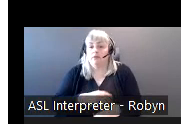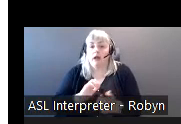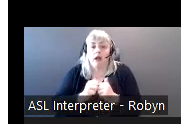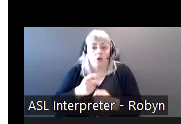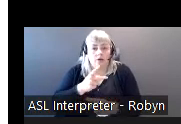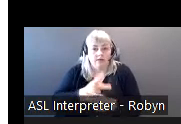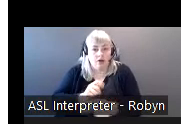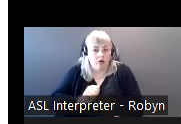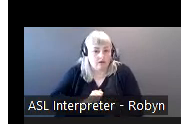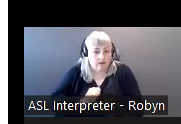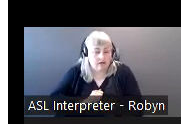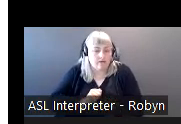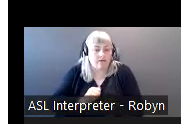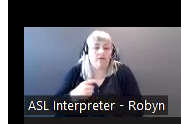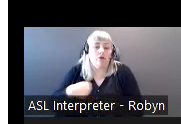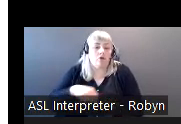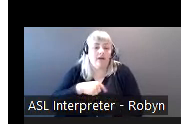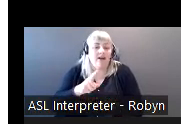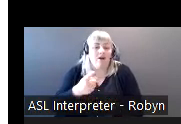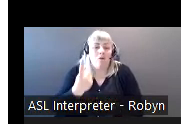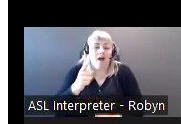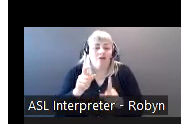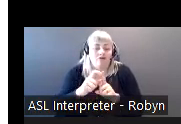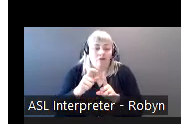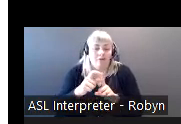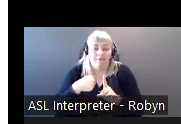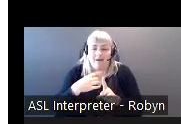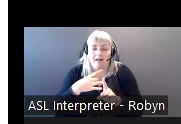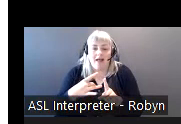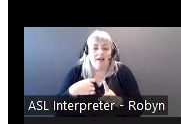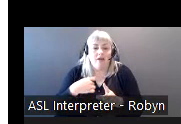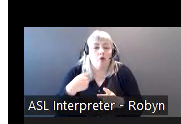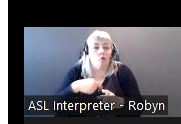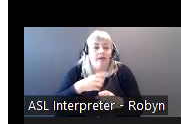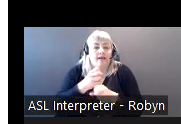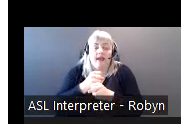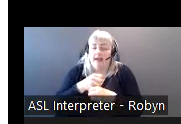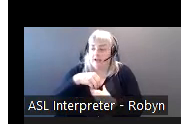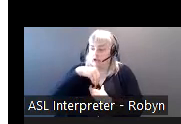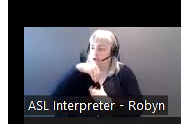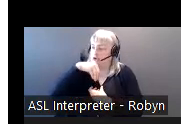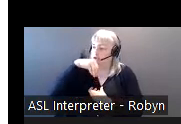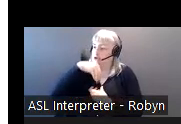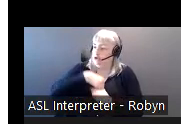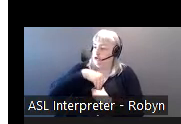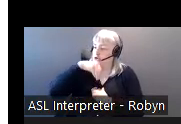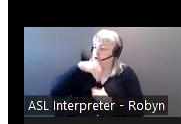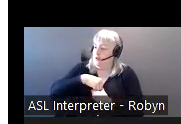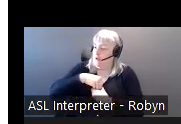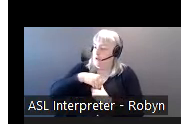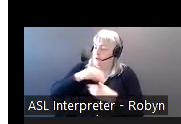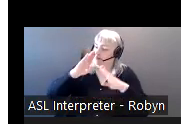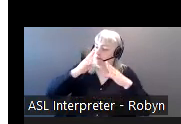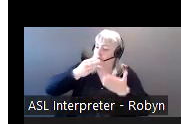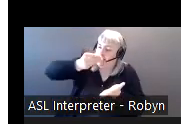of, I like this term, internalized capitalism, where we have all the energy